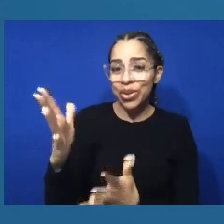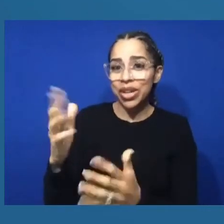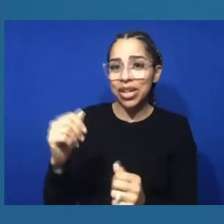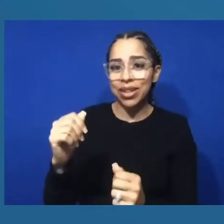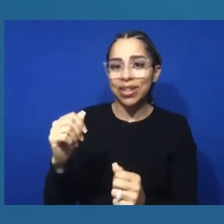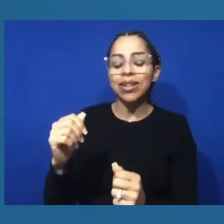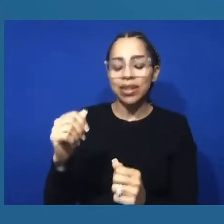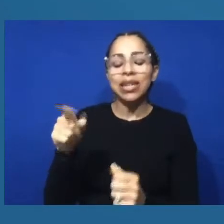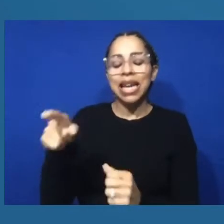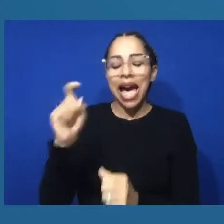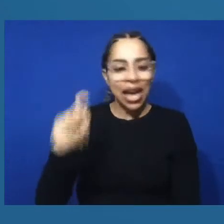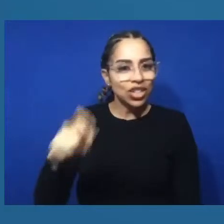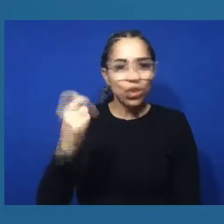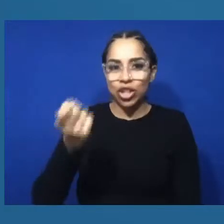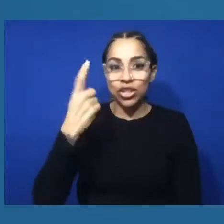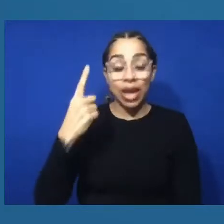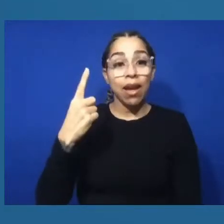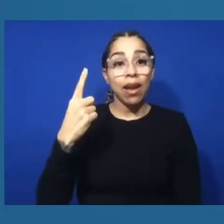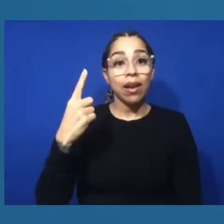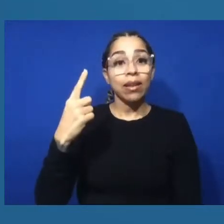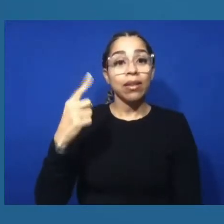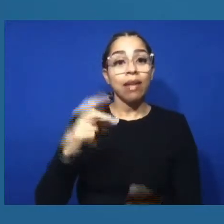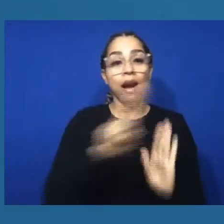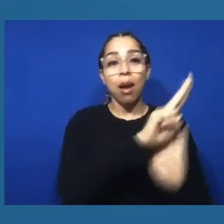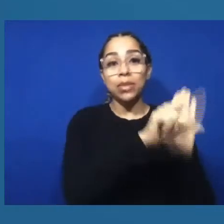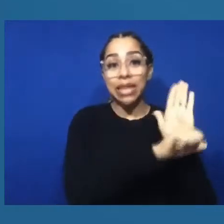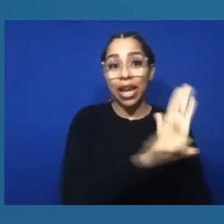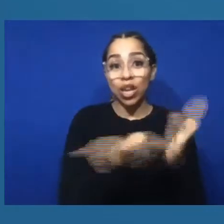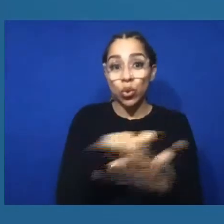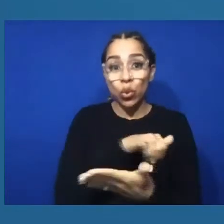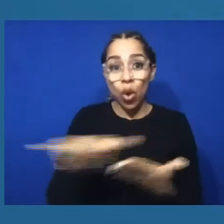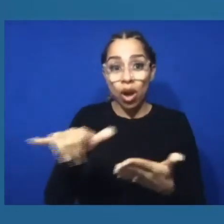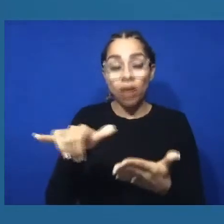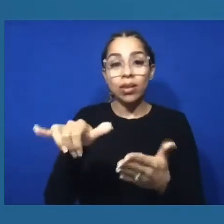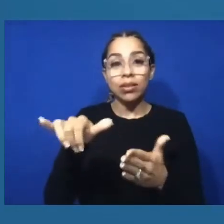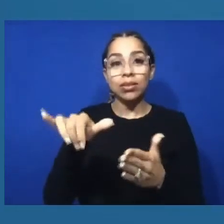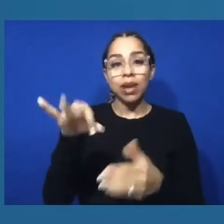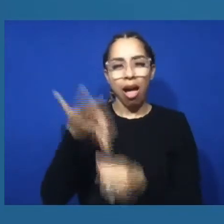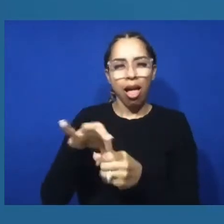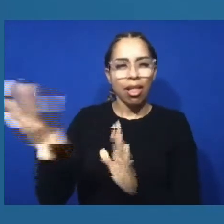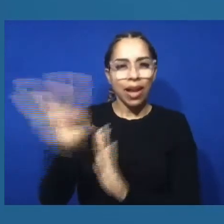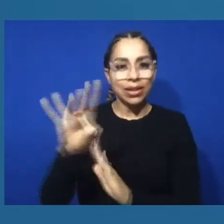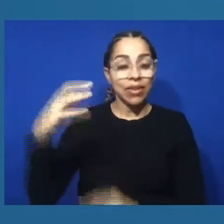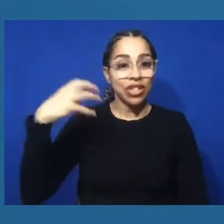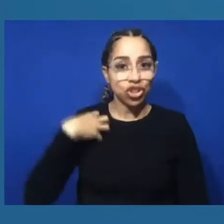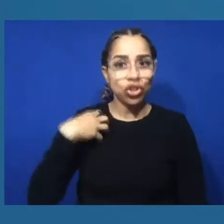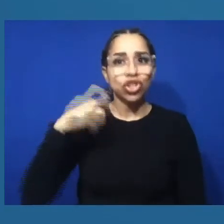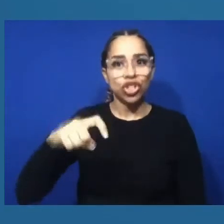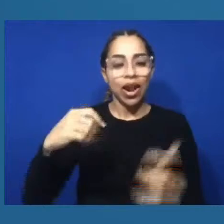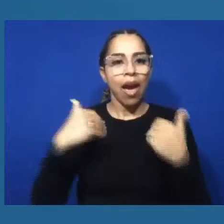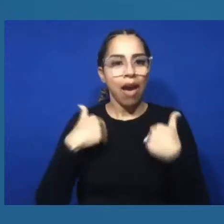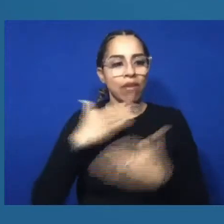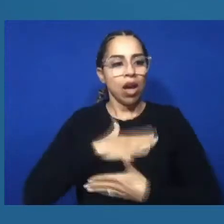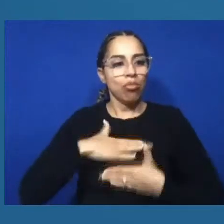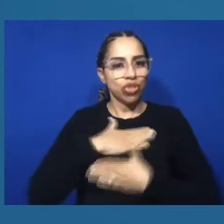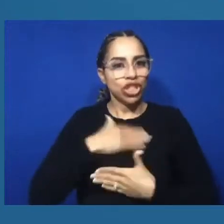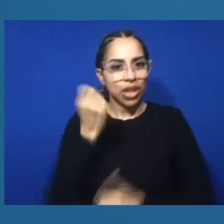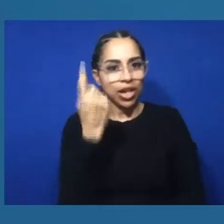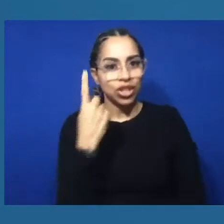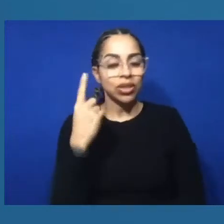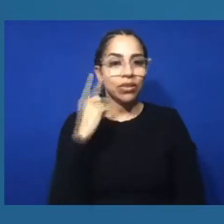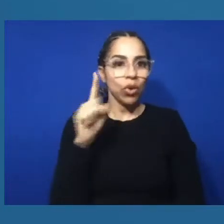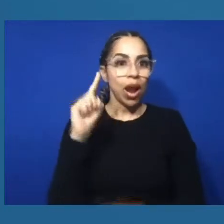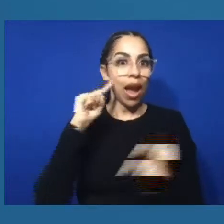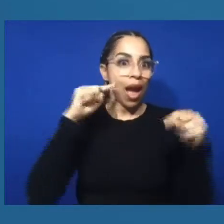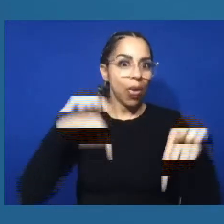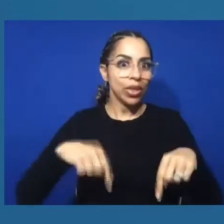Upstate elected officials should have also an appreciation for how important this is to get people